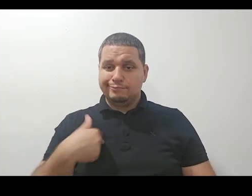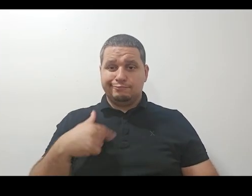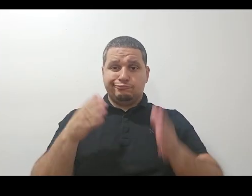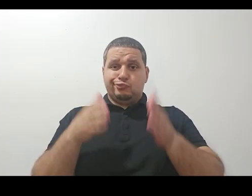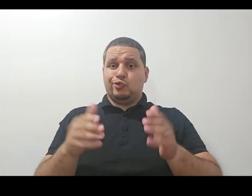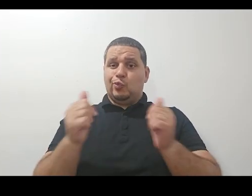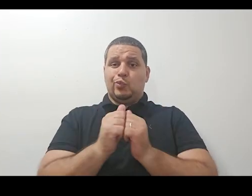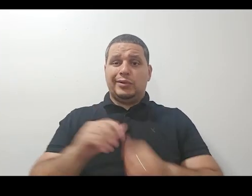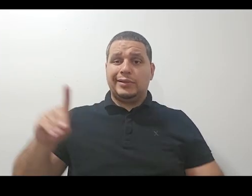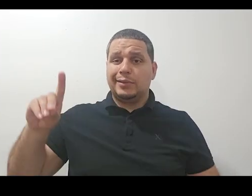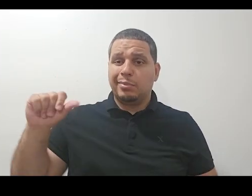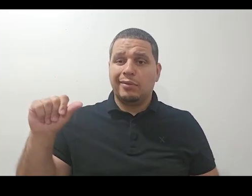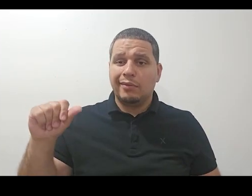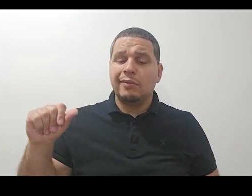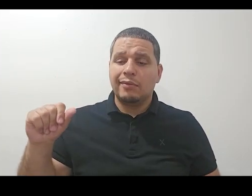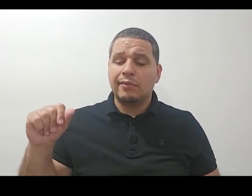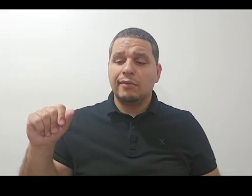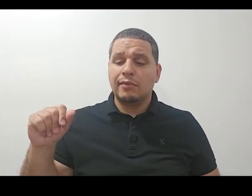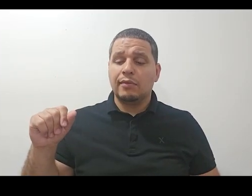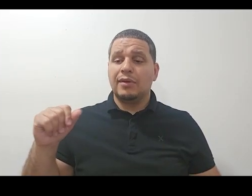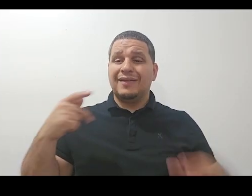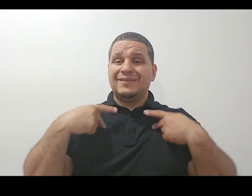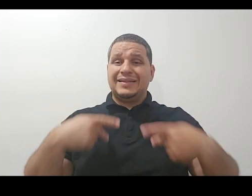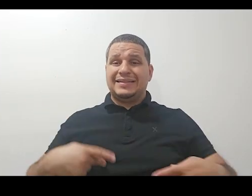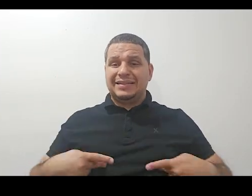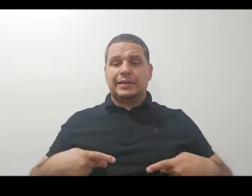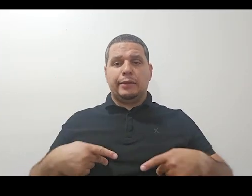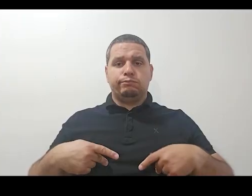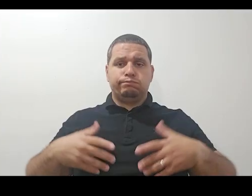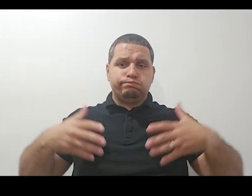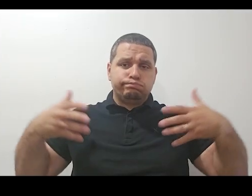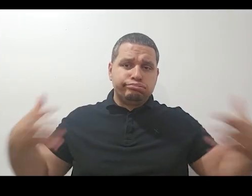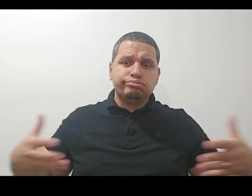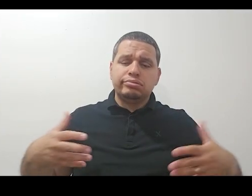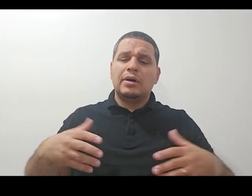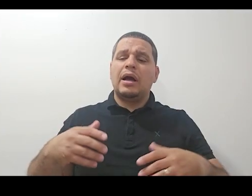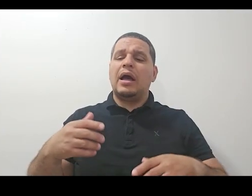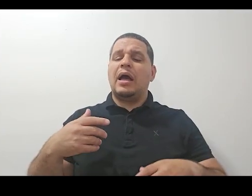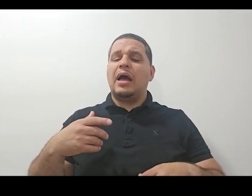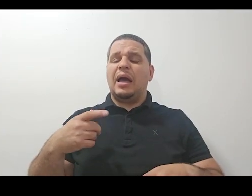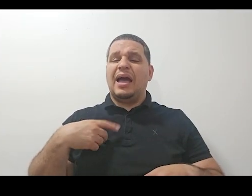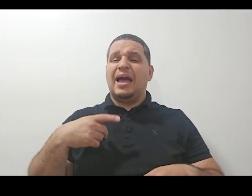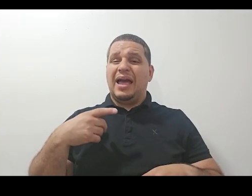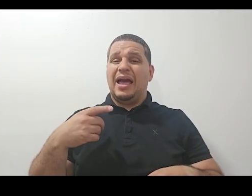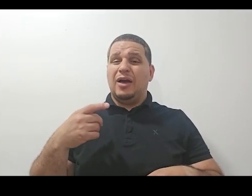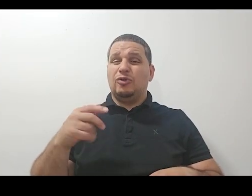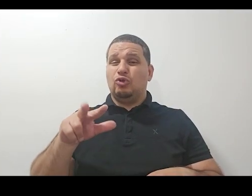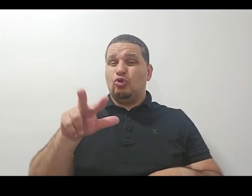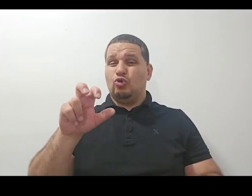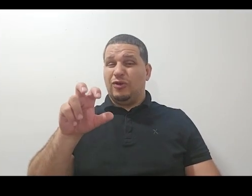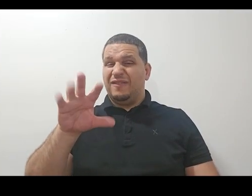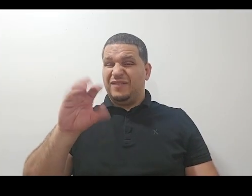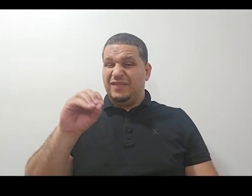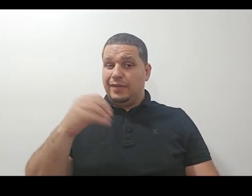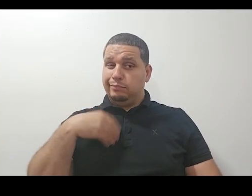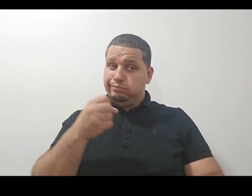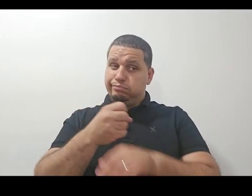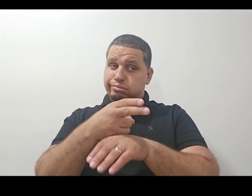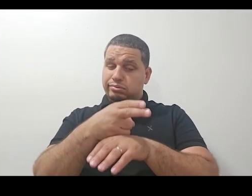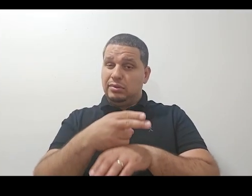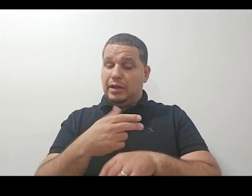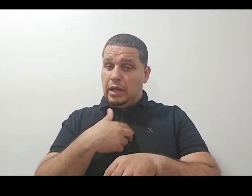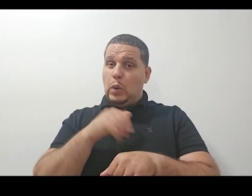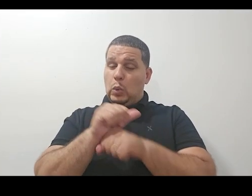you, as a person with a disability that was physically way out of shape. I had to be. I was at